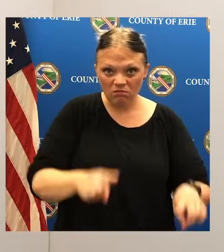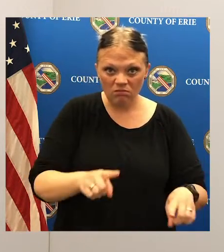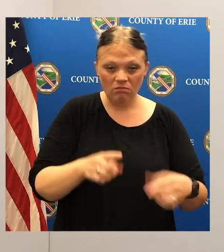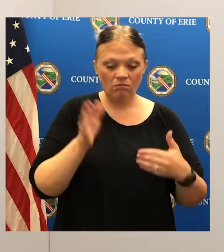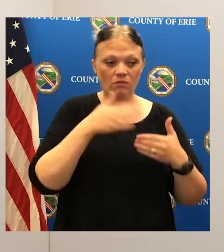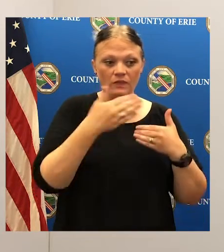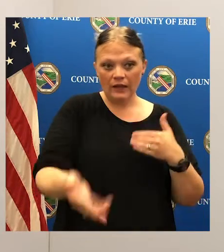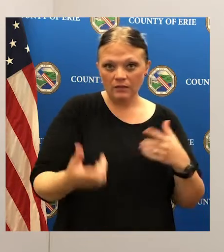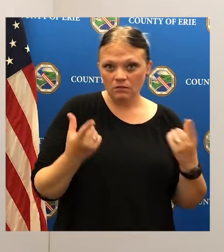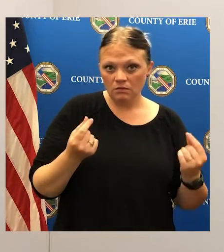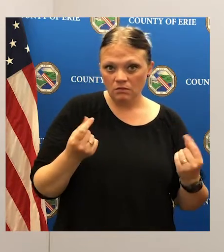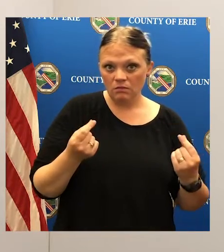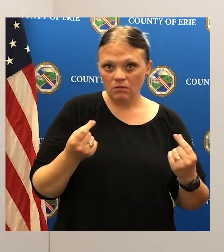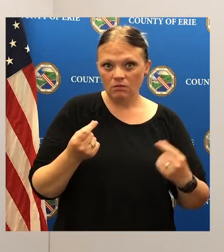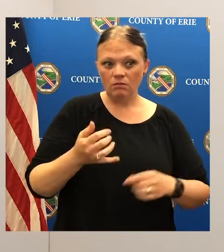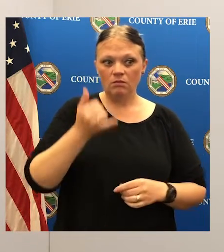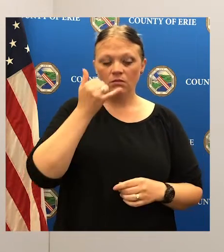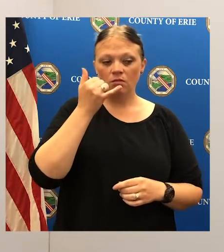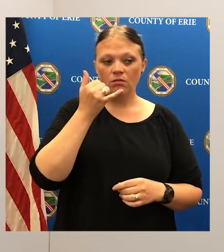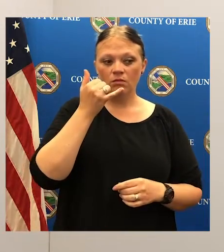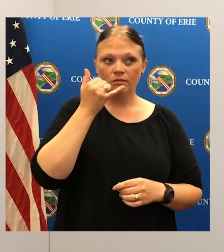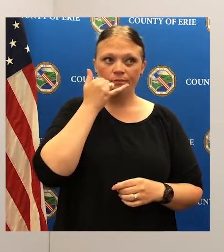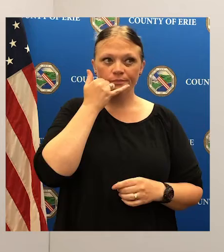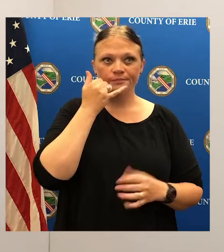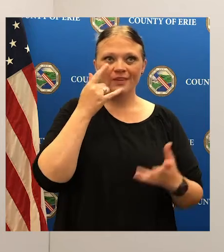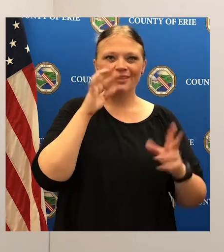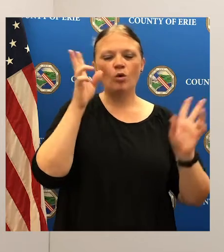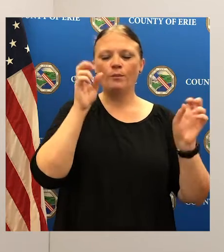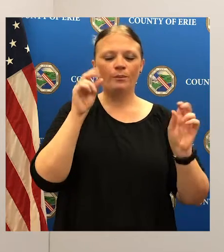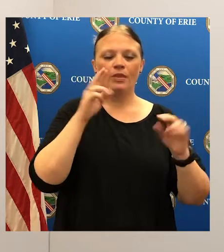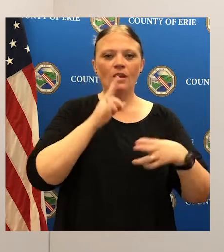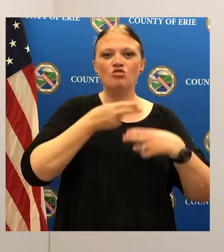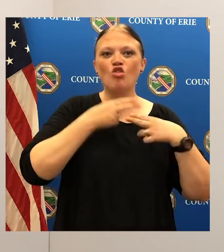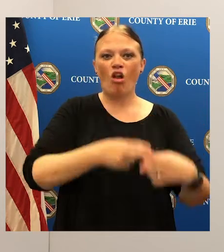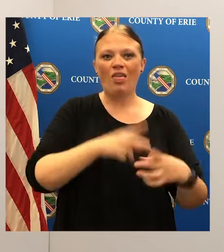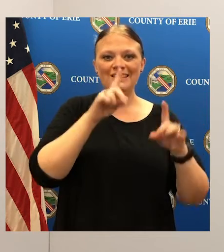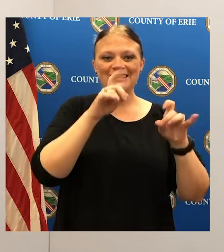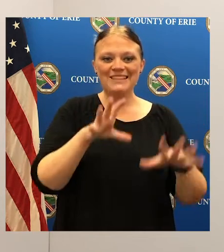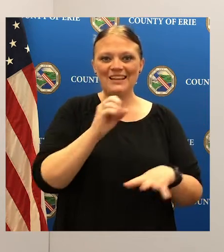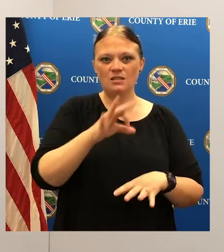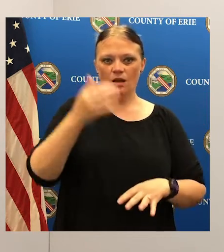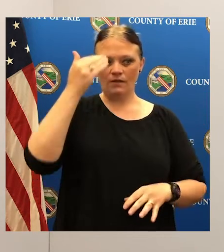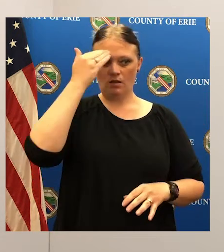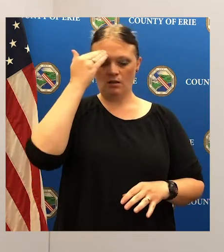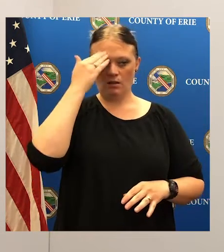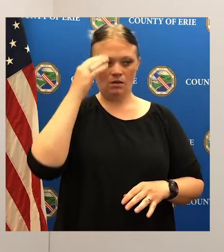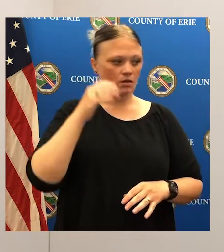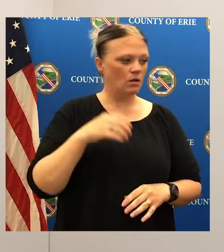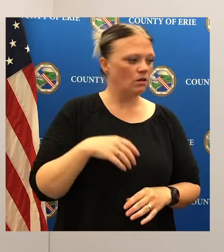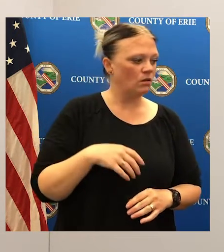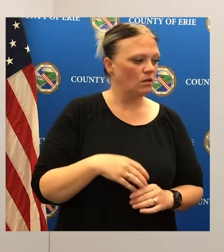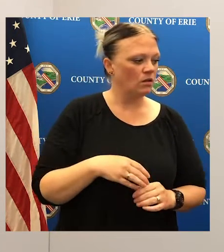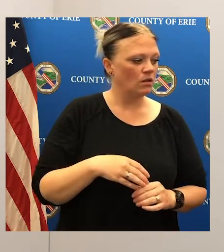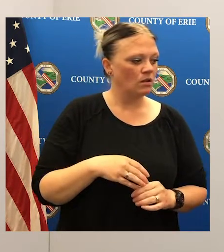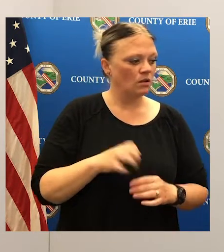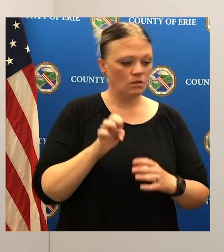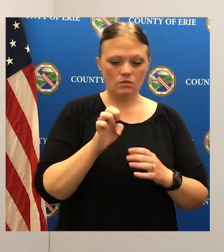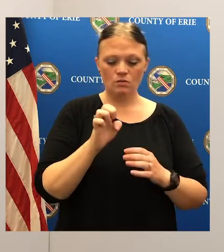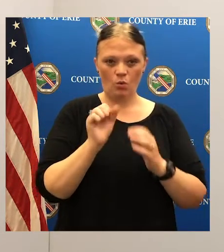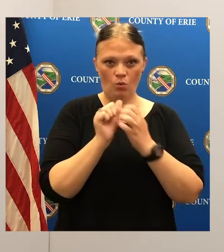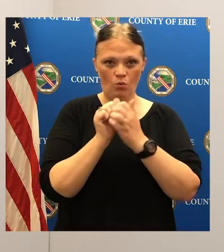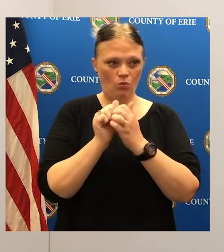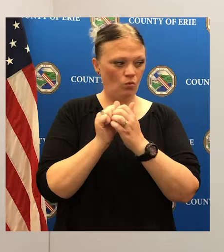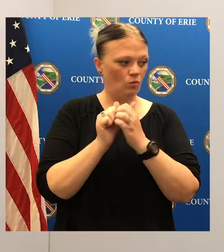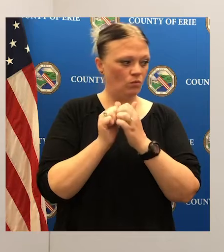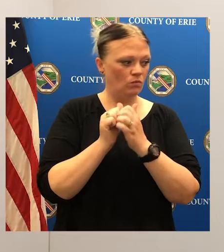nothing happens, the next thing you're going to do, it's called a test of consciousness. You're going to take your knuckles and make a fist just in this format, and